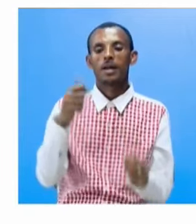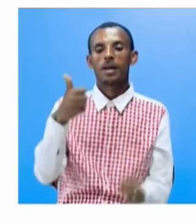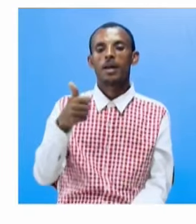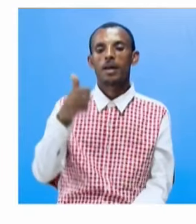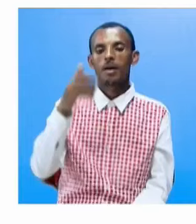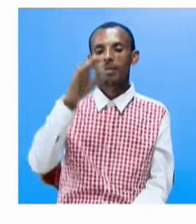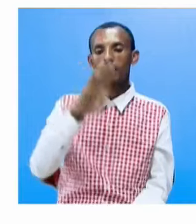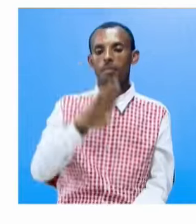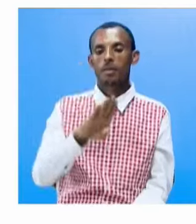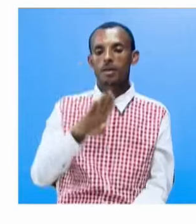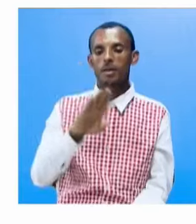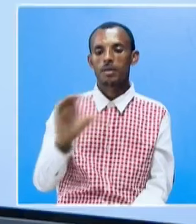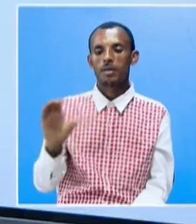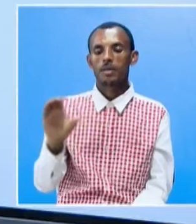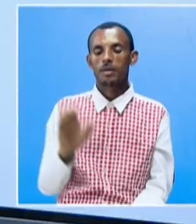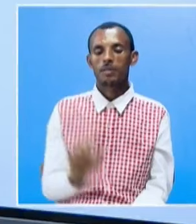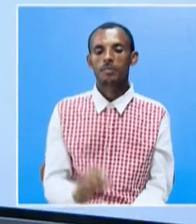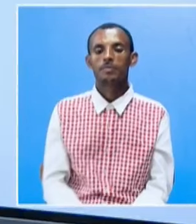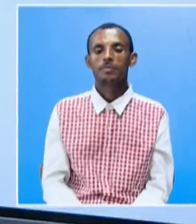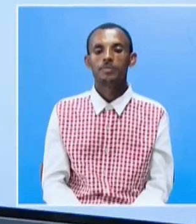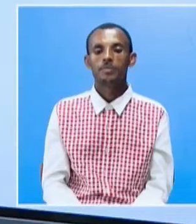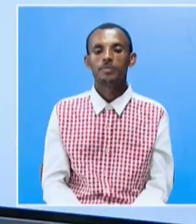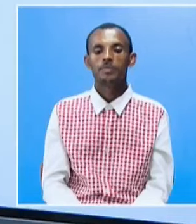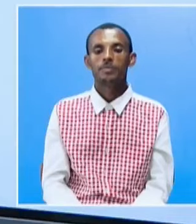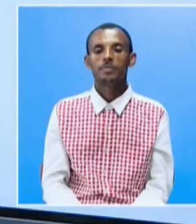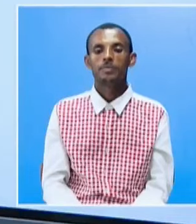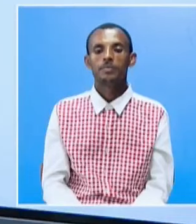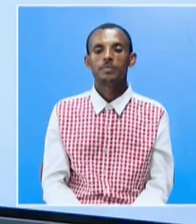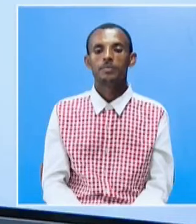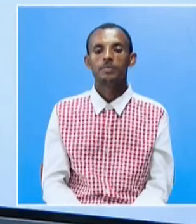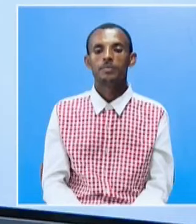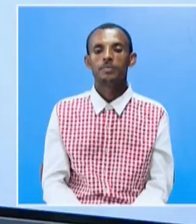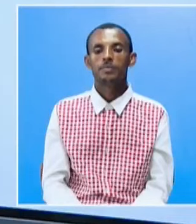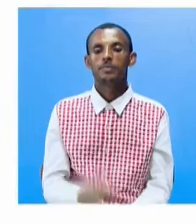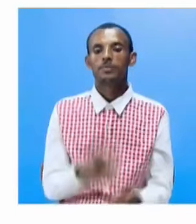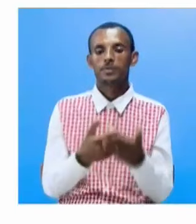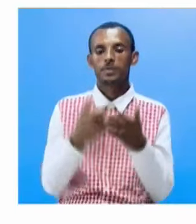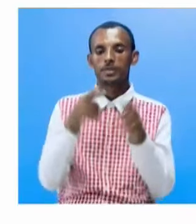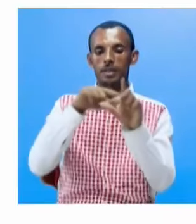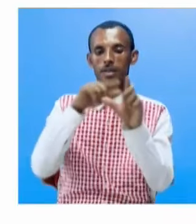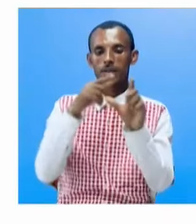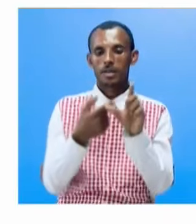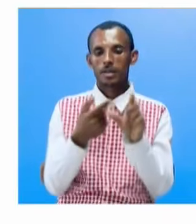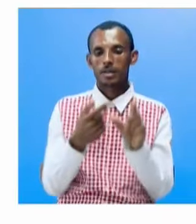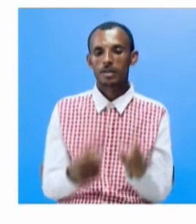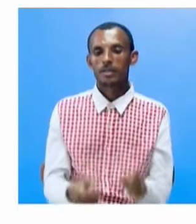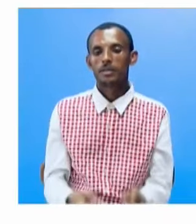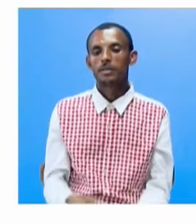B, C. And let's assume this angle is this